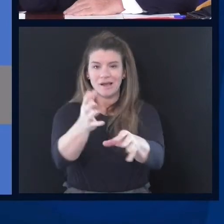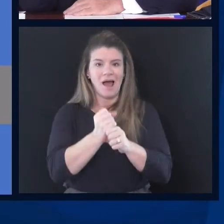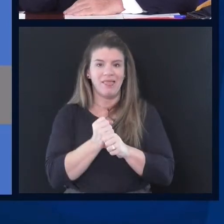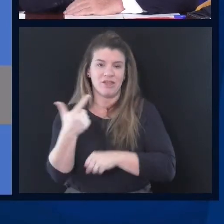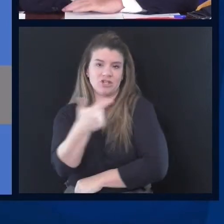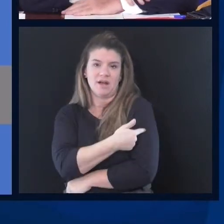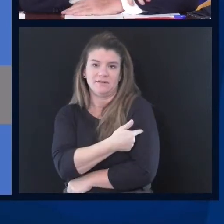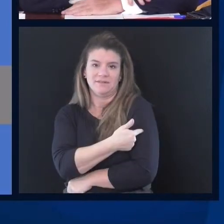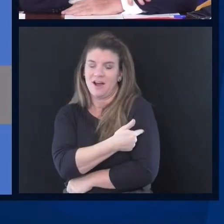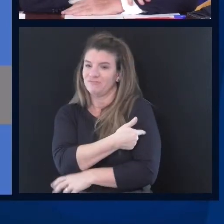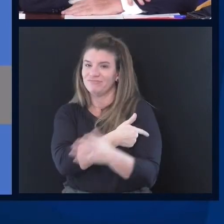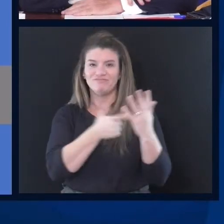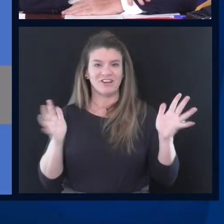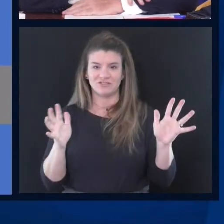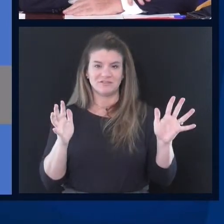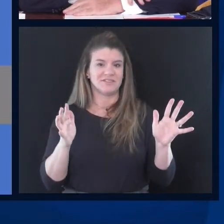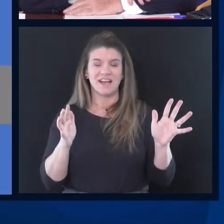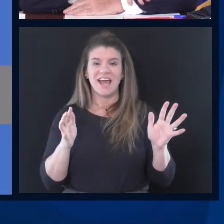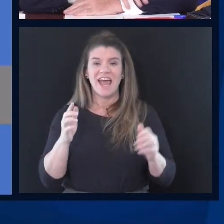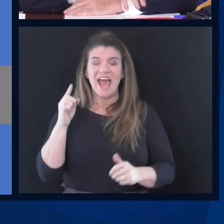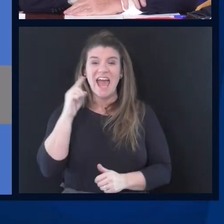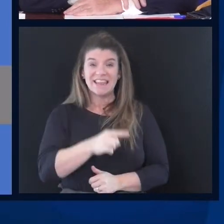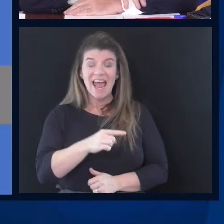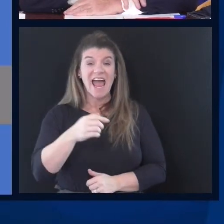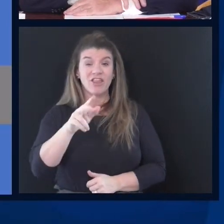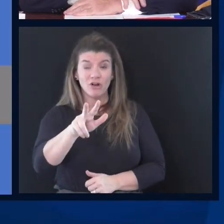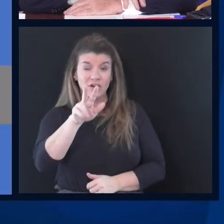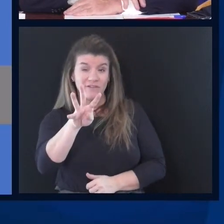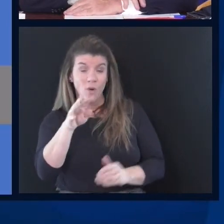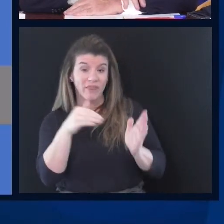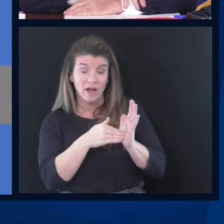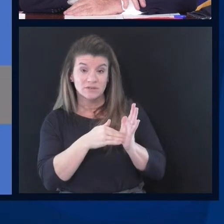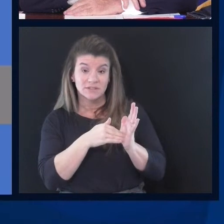shots. And there are